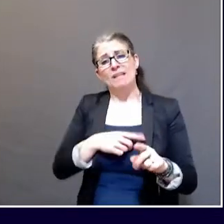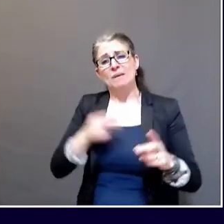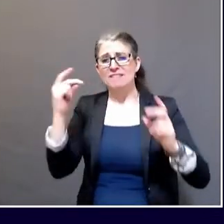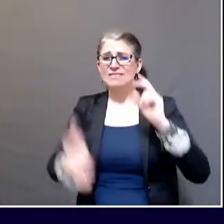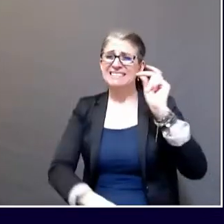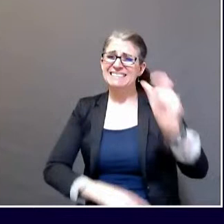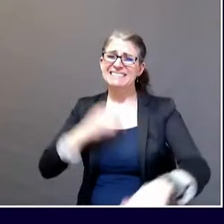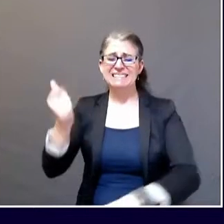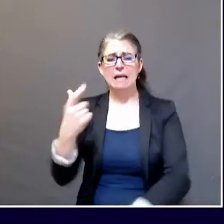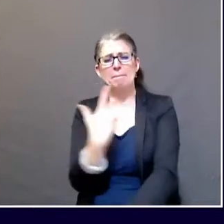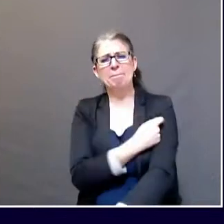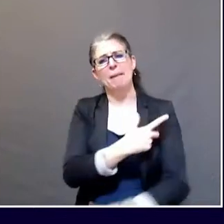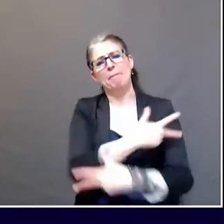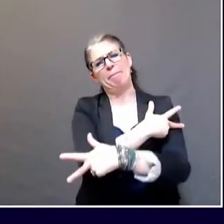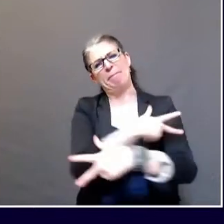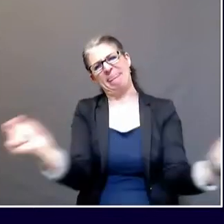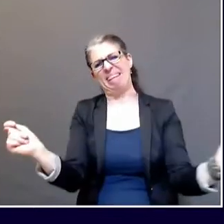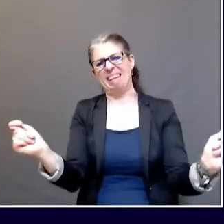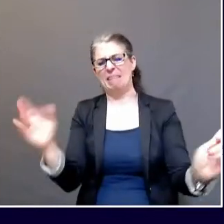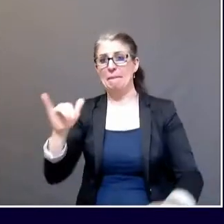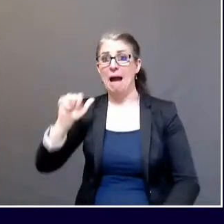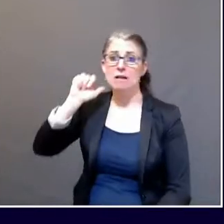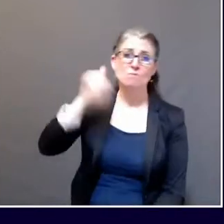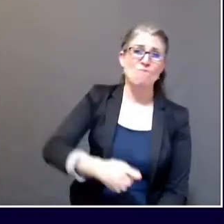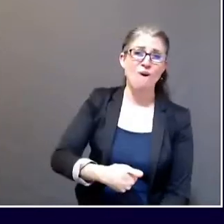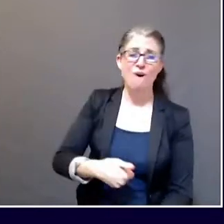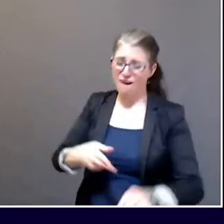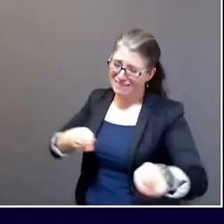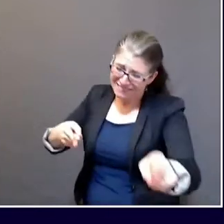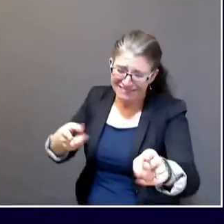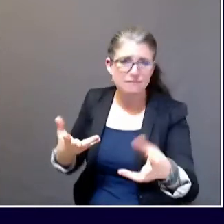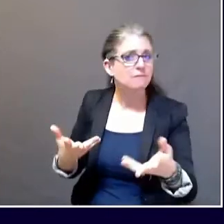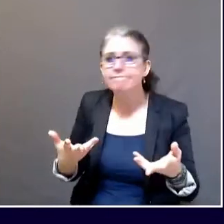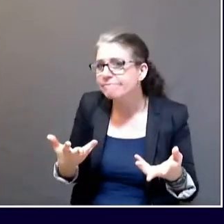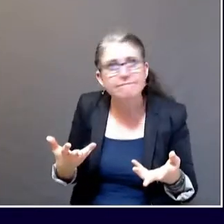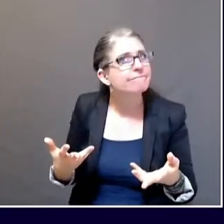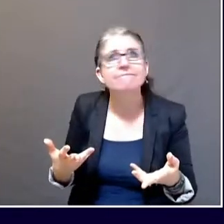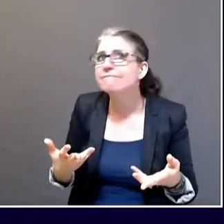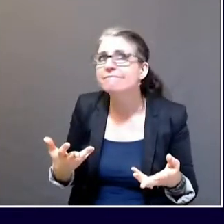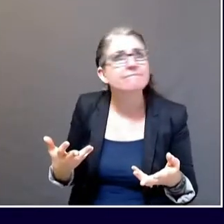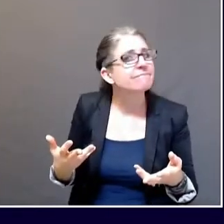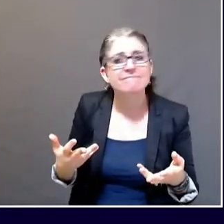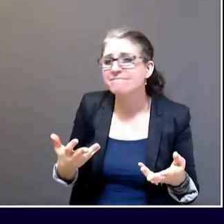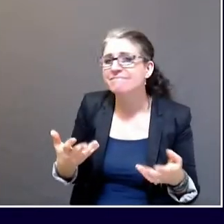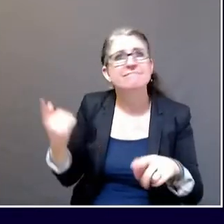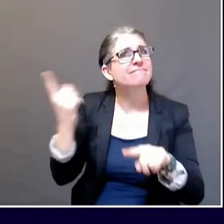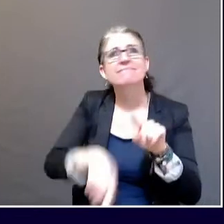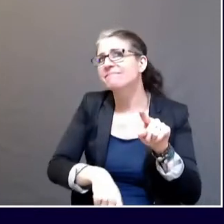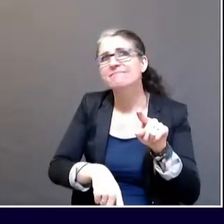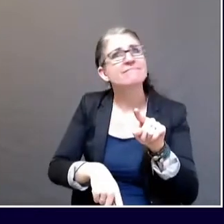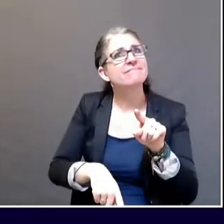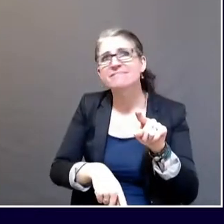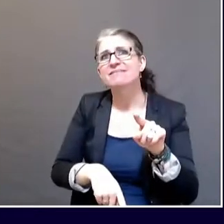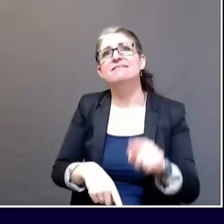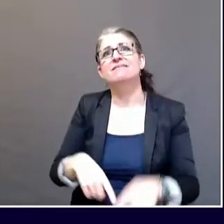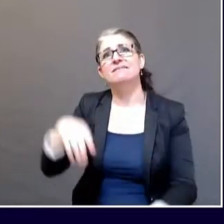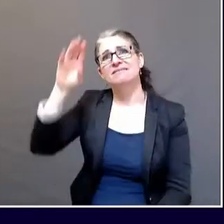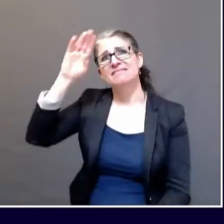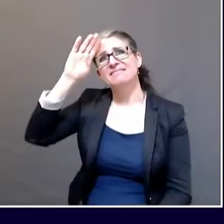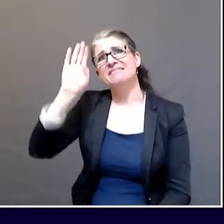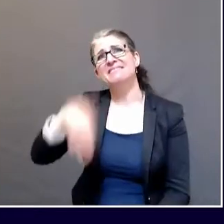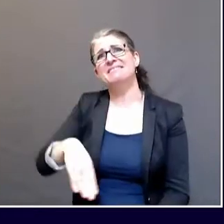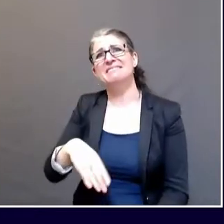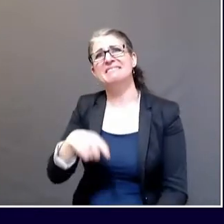as if there's multiple people doing the same thing. That's because in any complicated planning process, we want to be planning